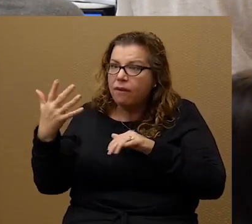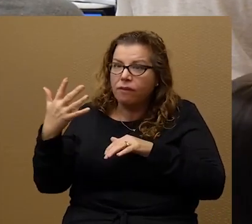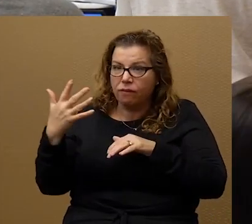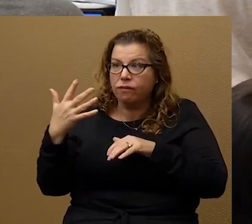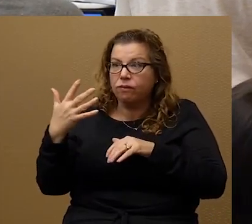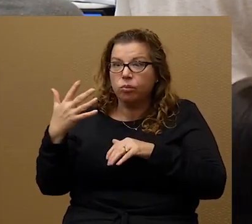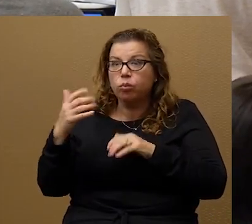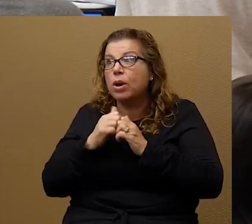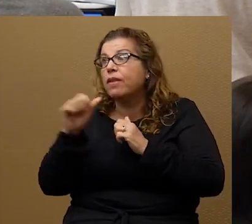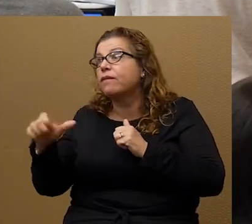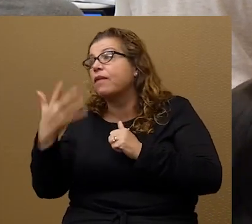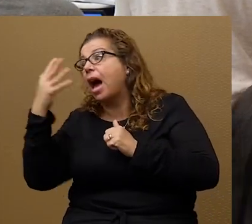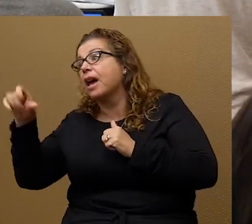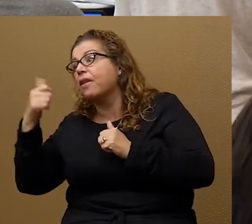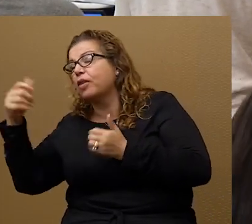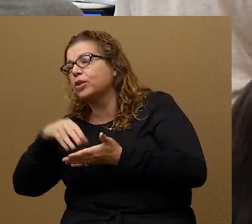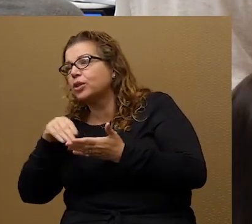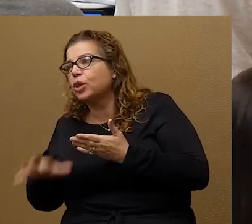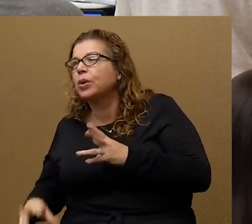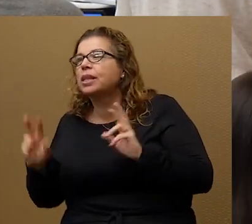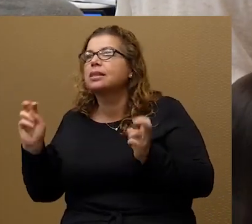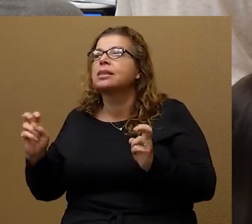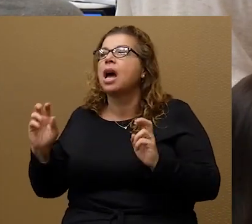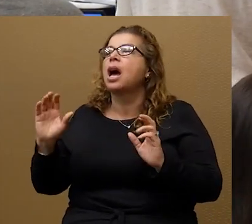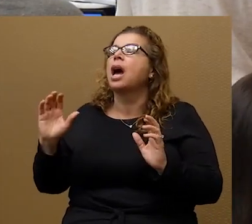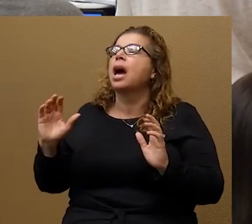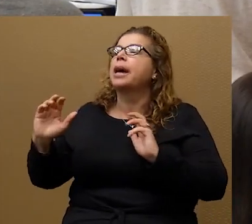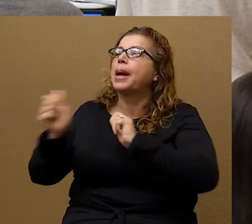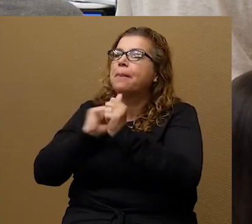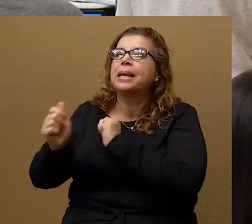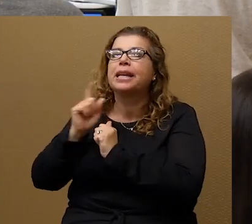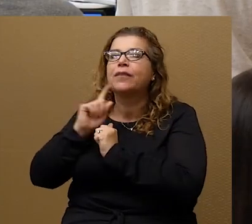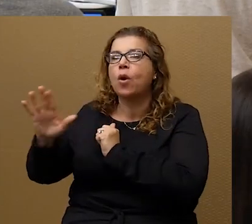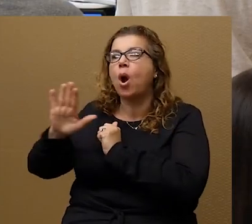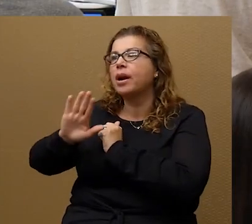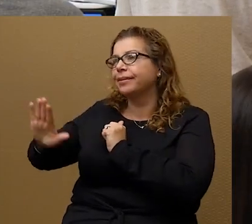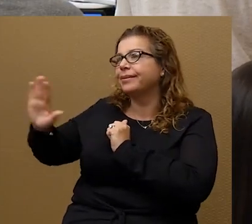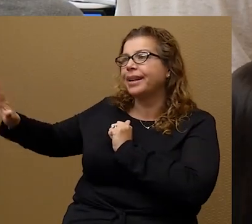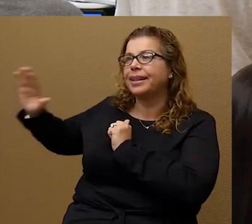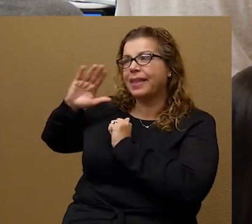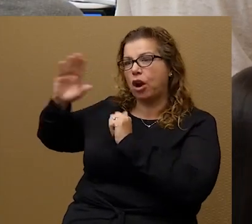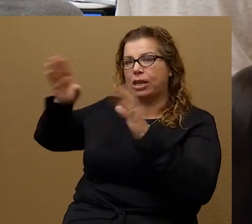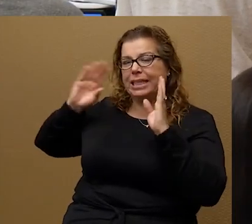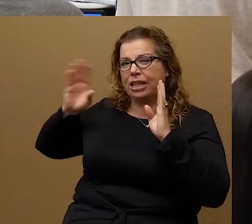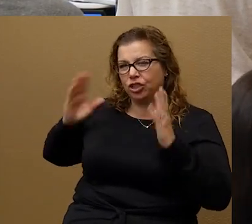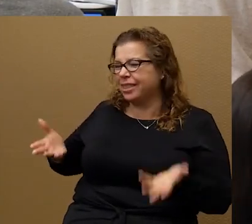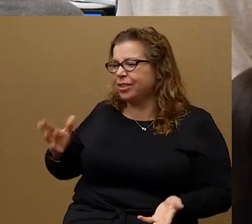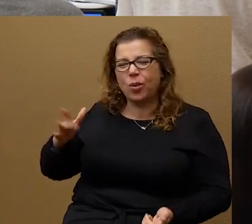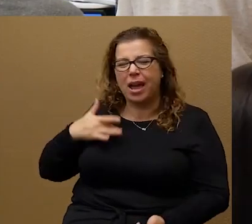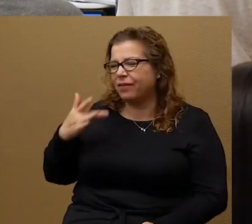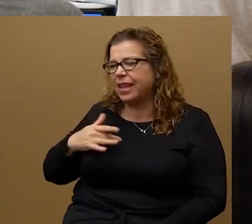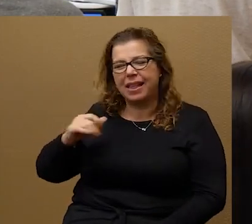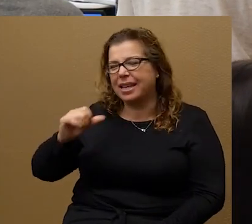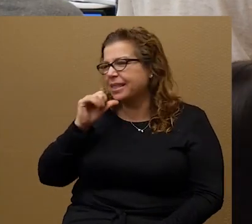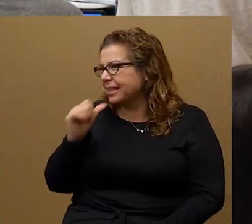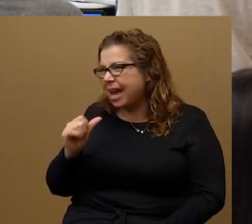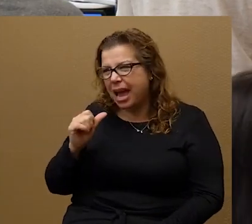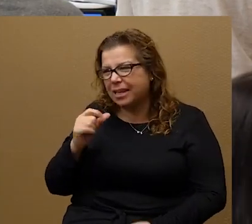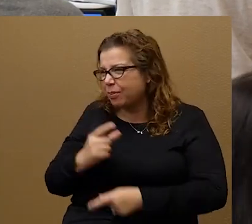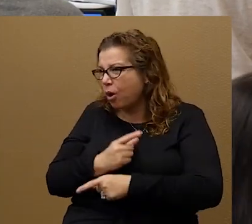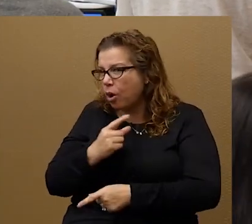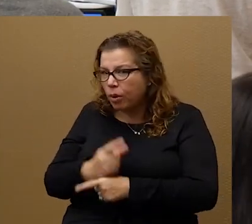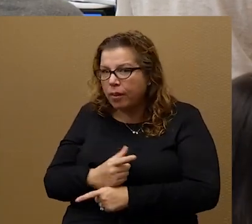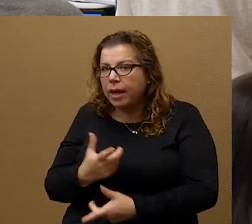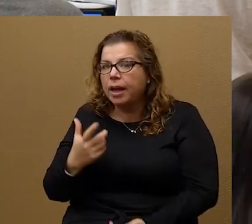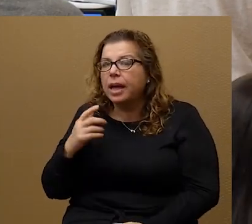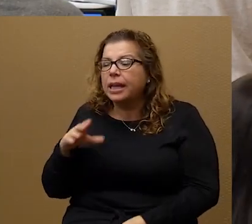attention. So I guess I just don't understand the connection, because it's not working for a student. Like, giving that attention at